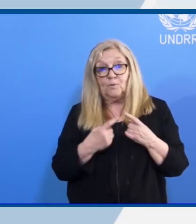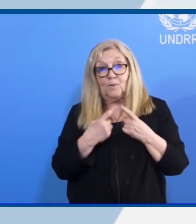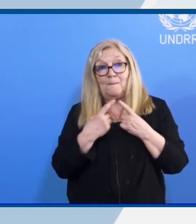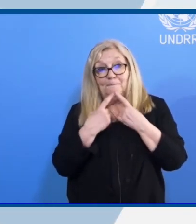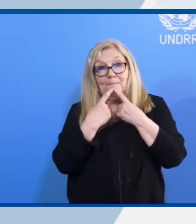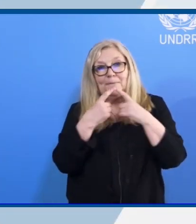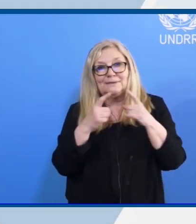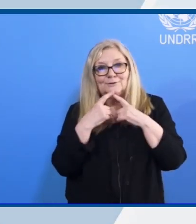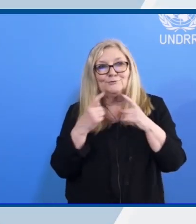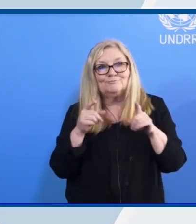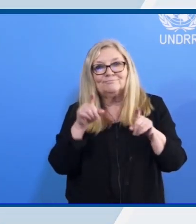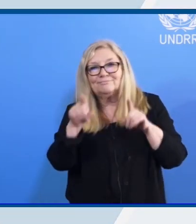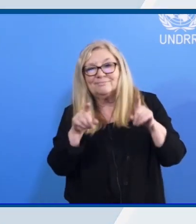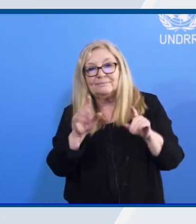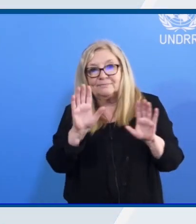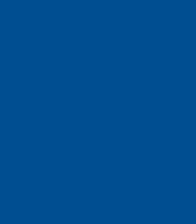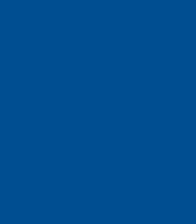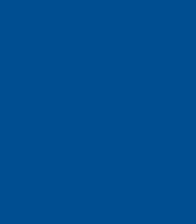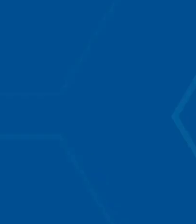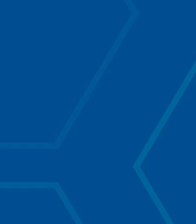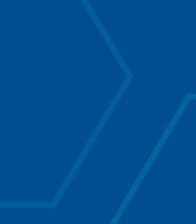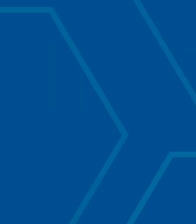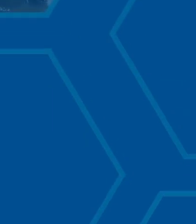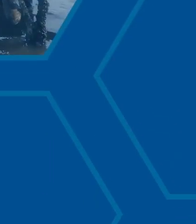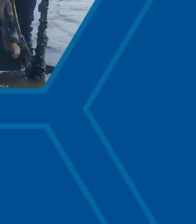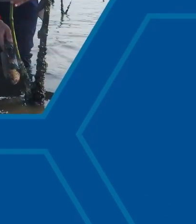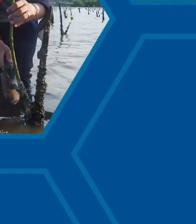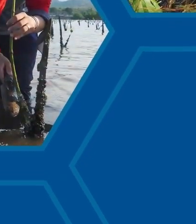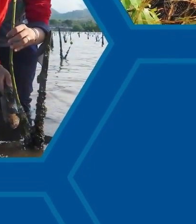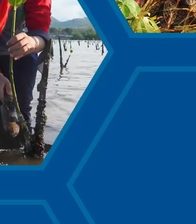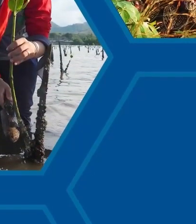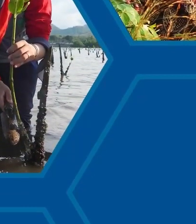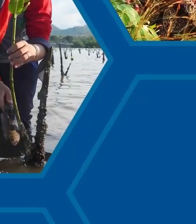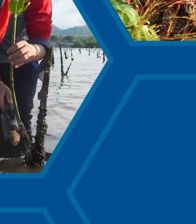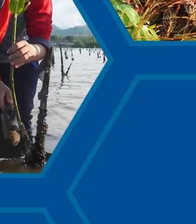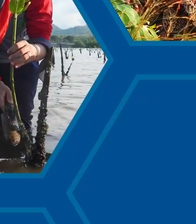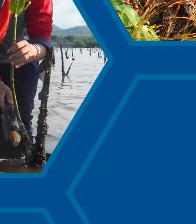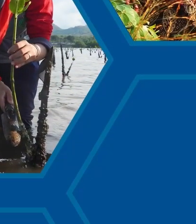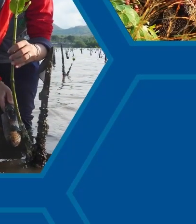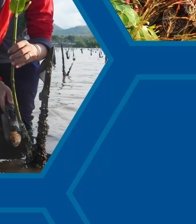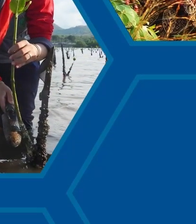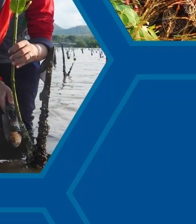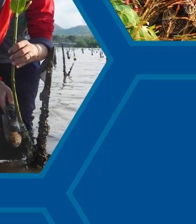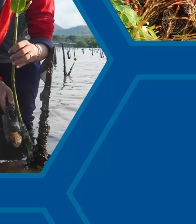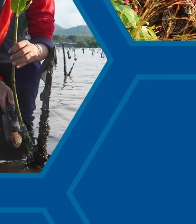next, and also you help us continue with the conference. The next session will be starting in 45 minutes. I, of course,